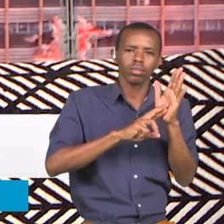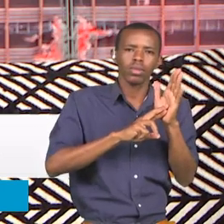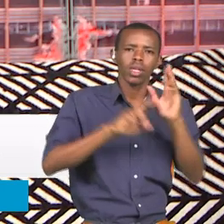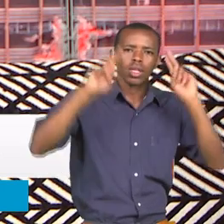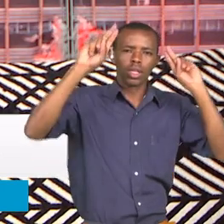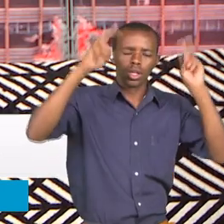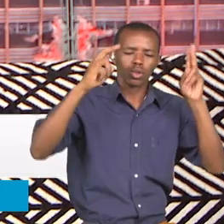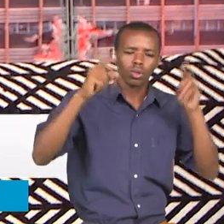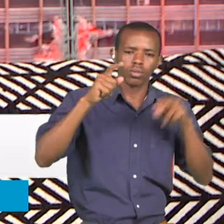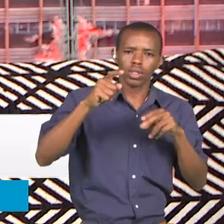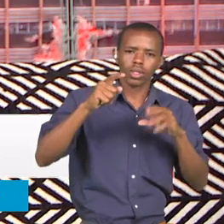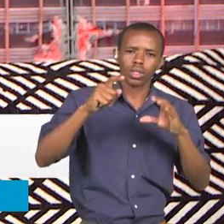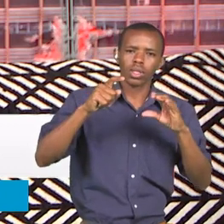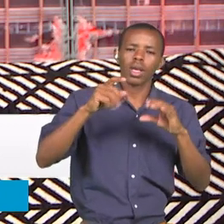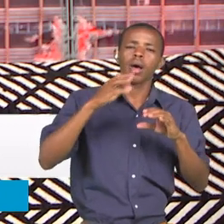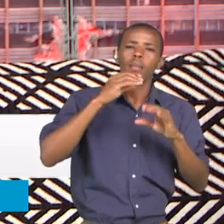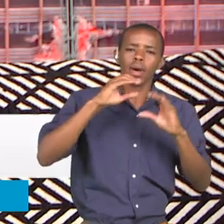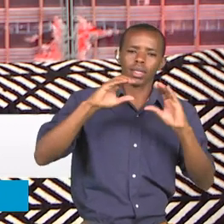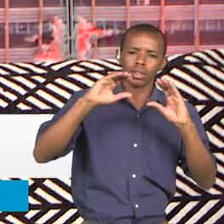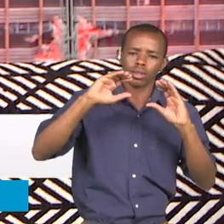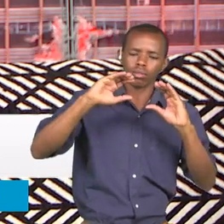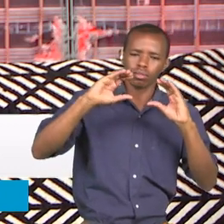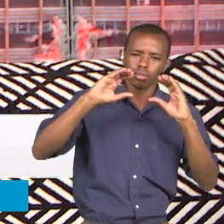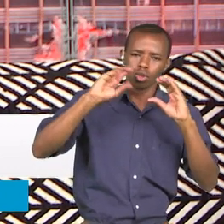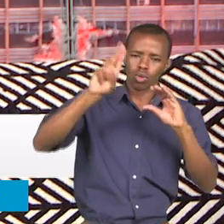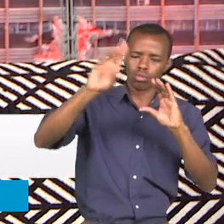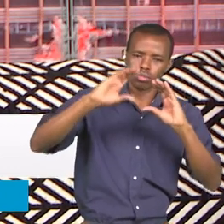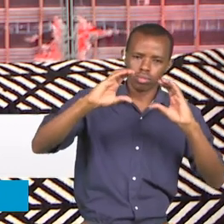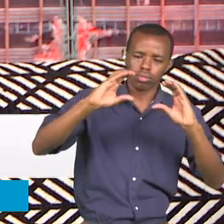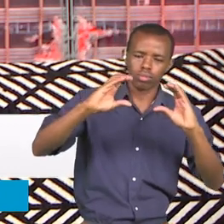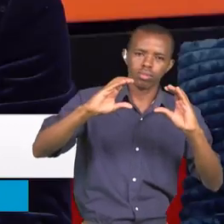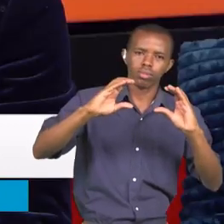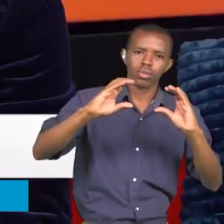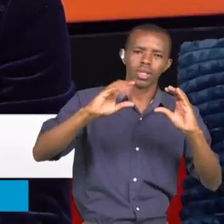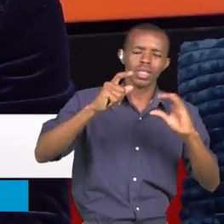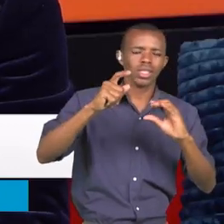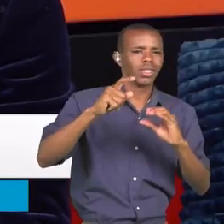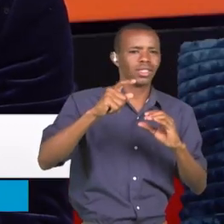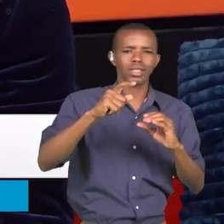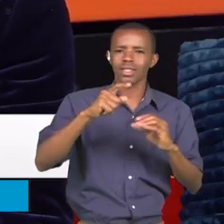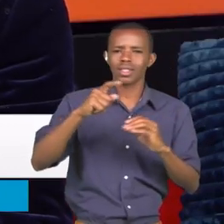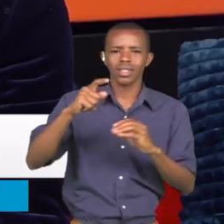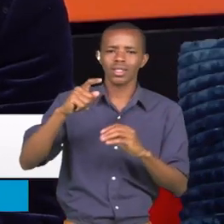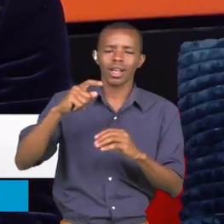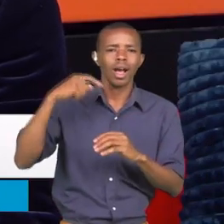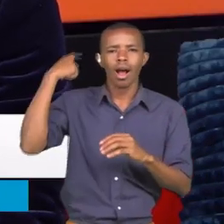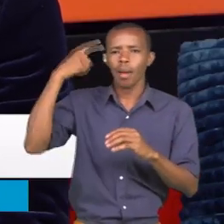of Mourinho, I don't know whether it was inadvertent or not, but you know, Mourinho is a crazy guy, so I don't know.